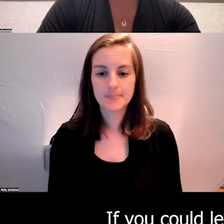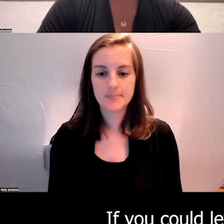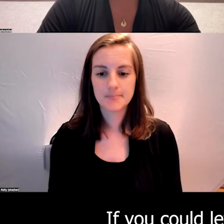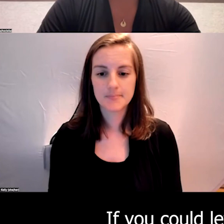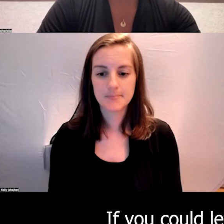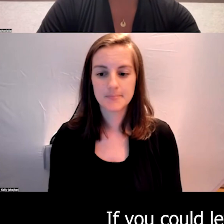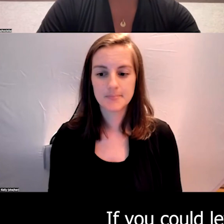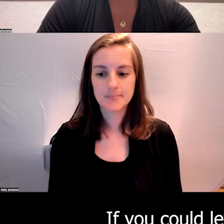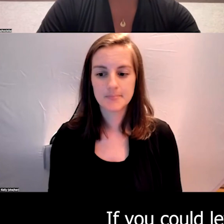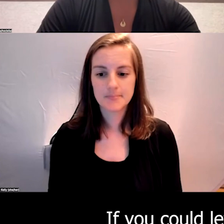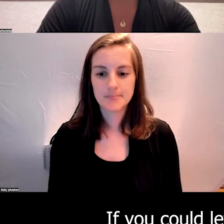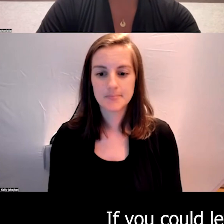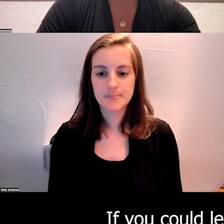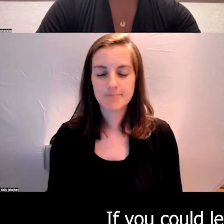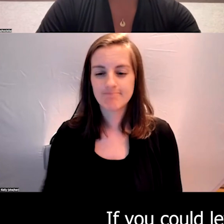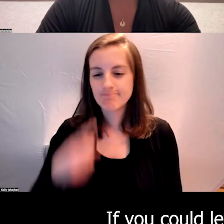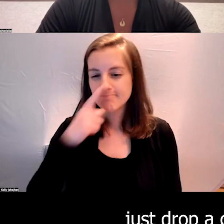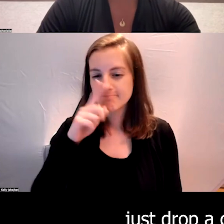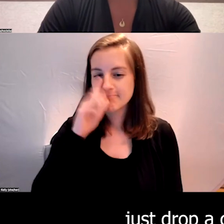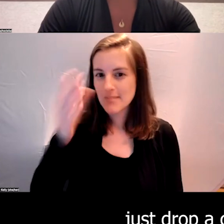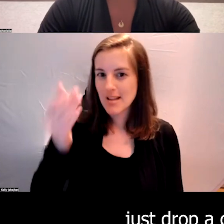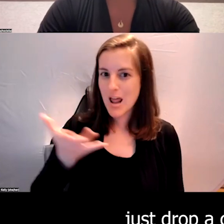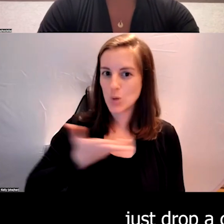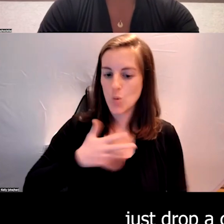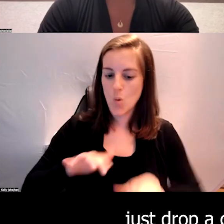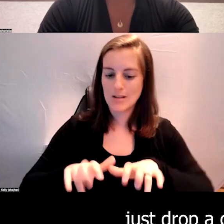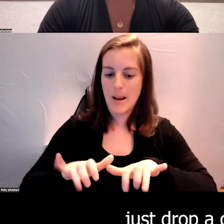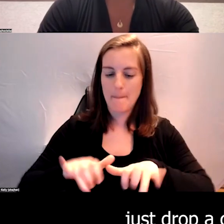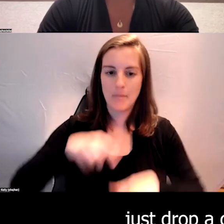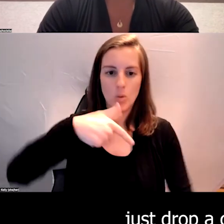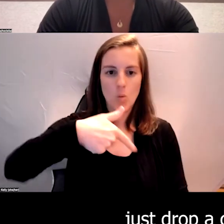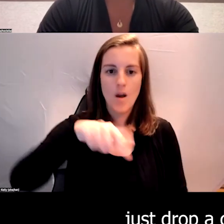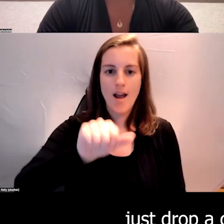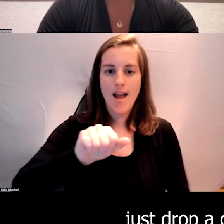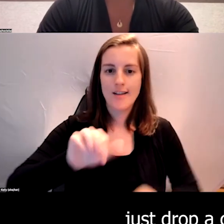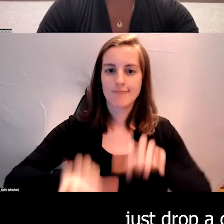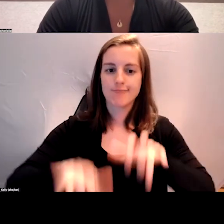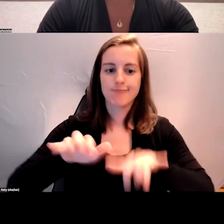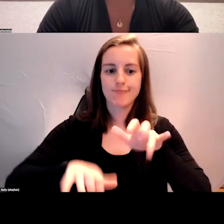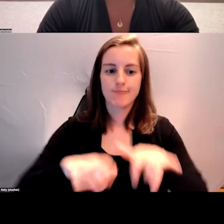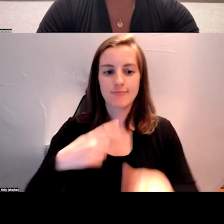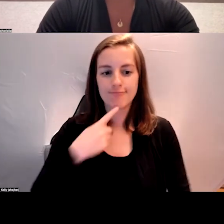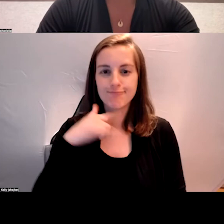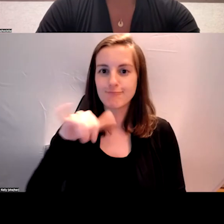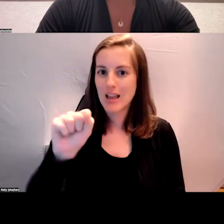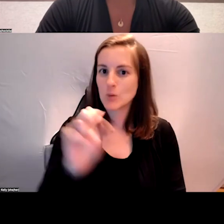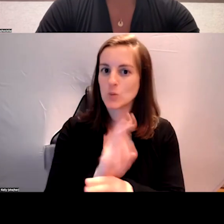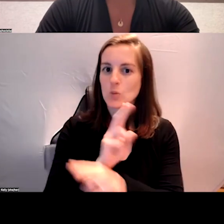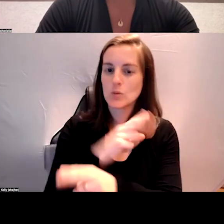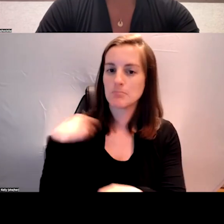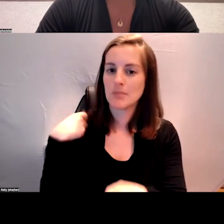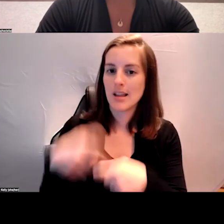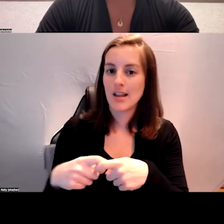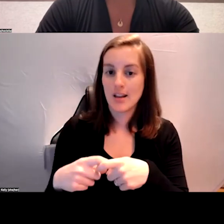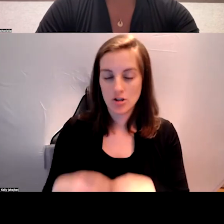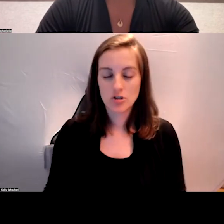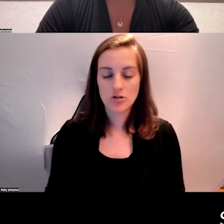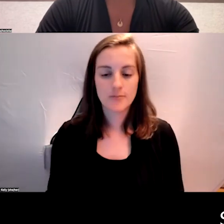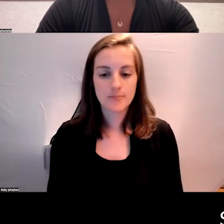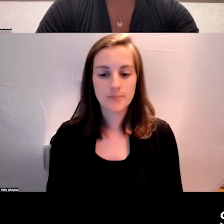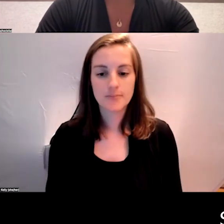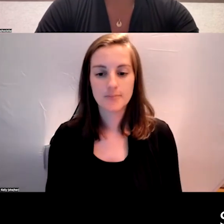If you could let us know in the Q&A, just drop a comment if you are.